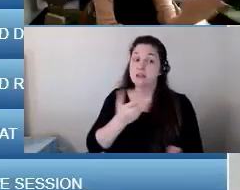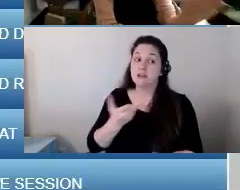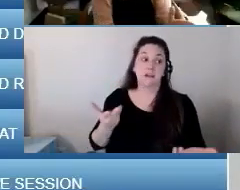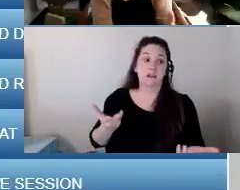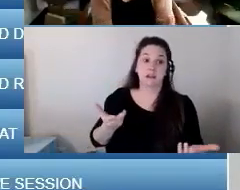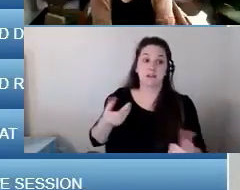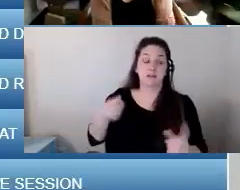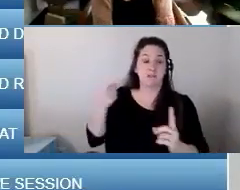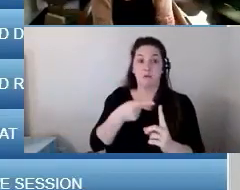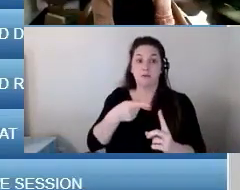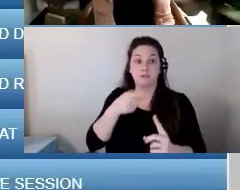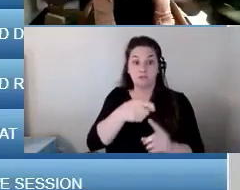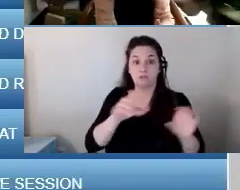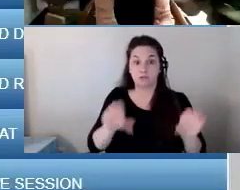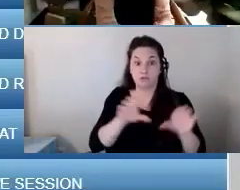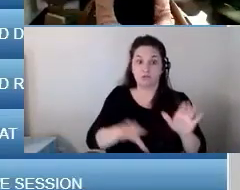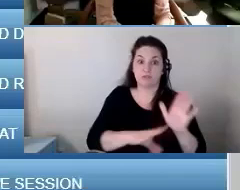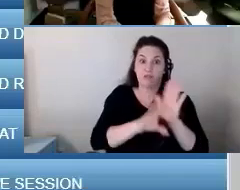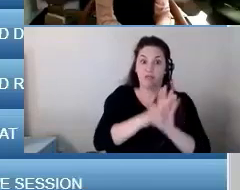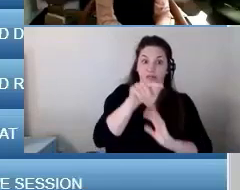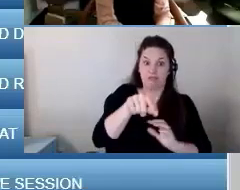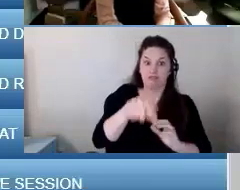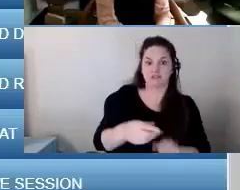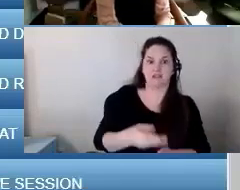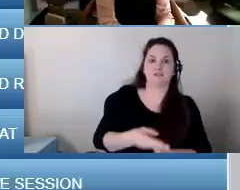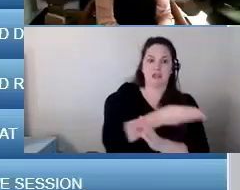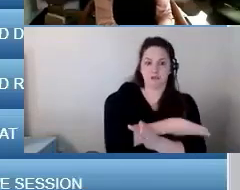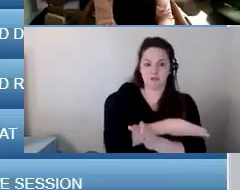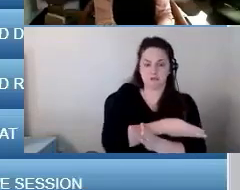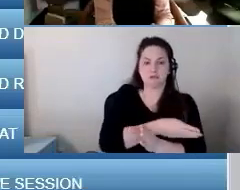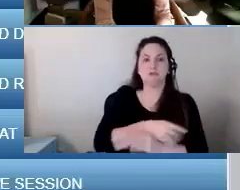done in advance, and I want to emphasize, we're going to ask